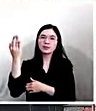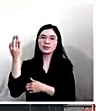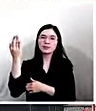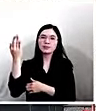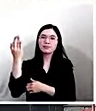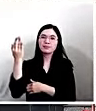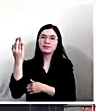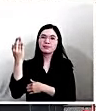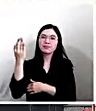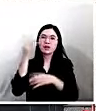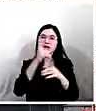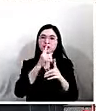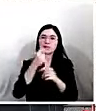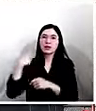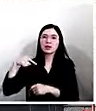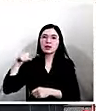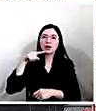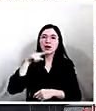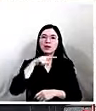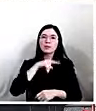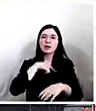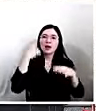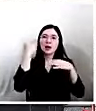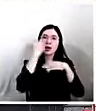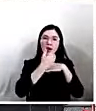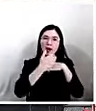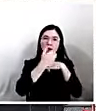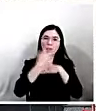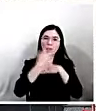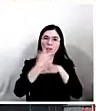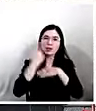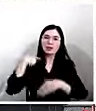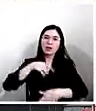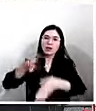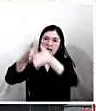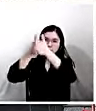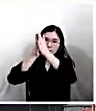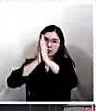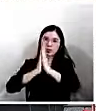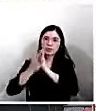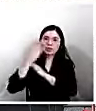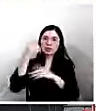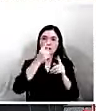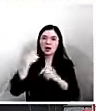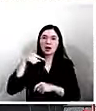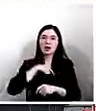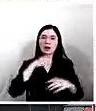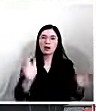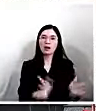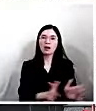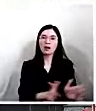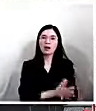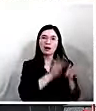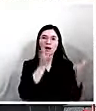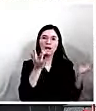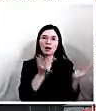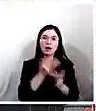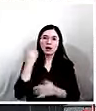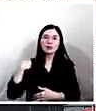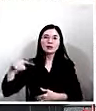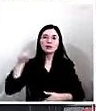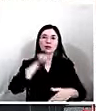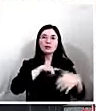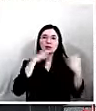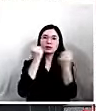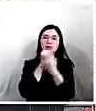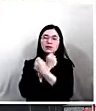yours. Take our bread, we ask you to save ours.